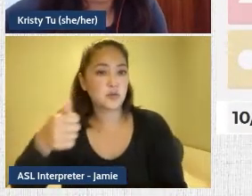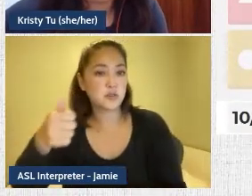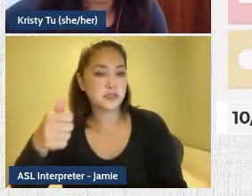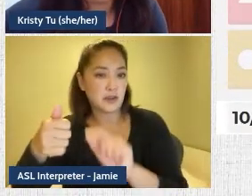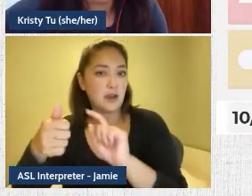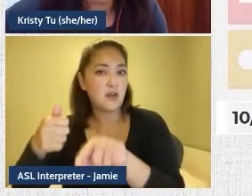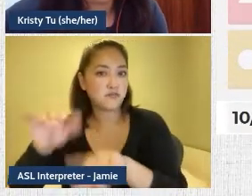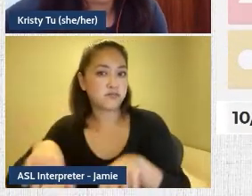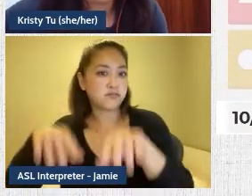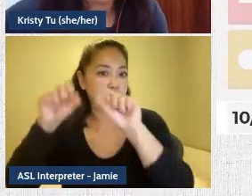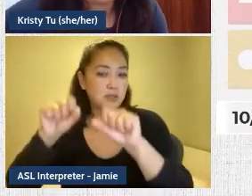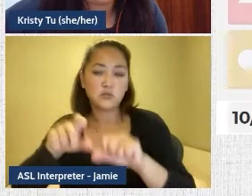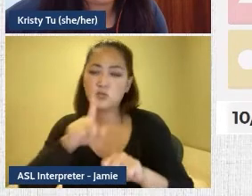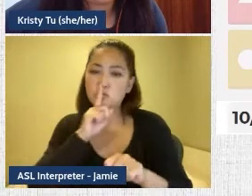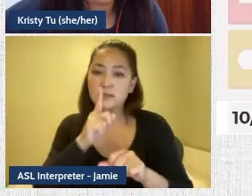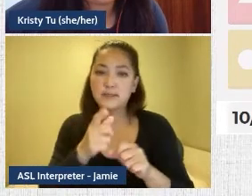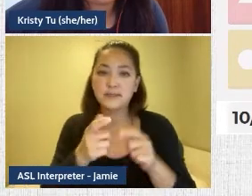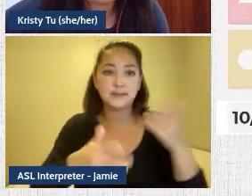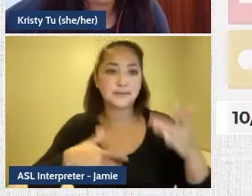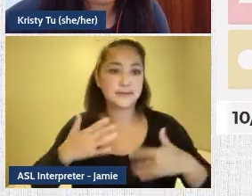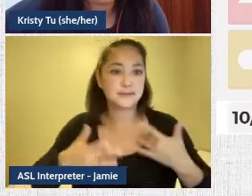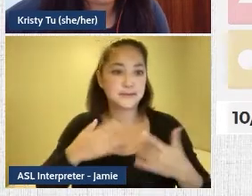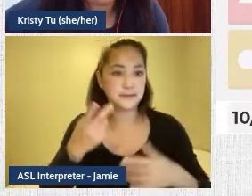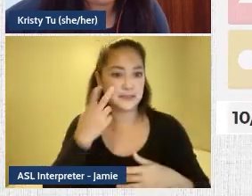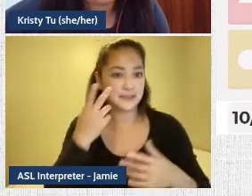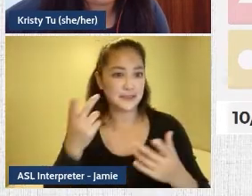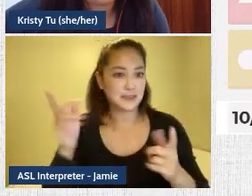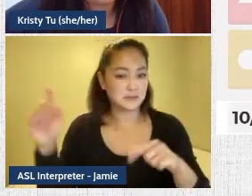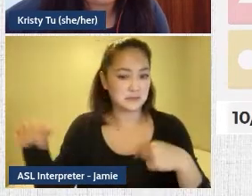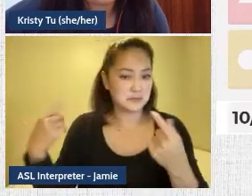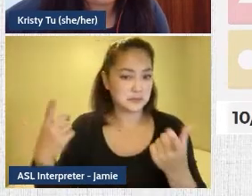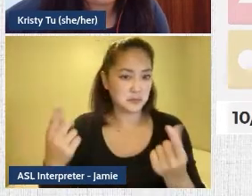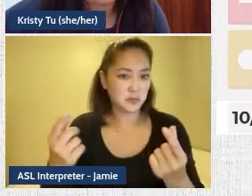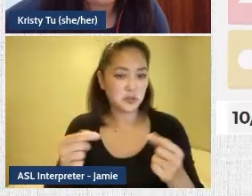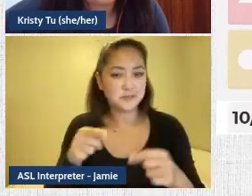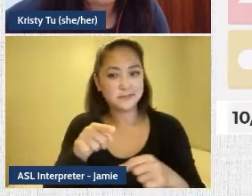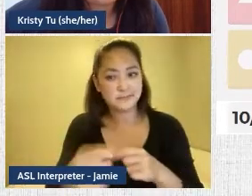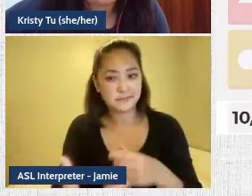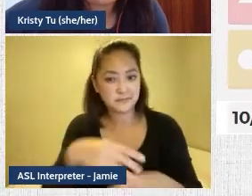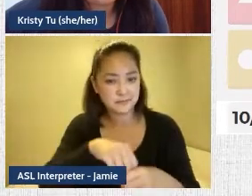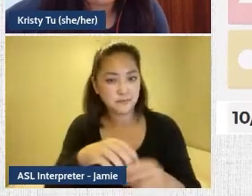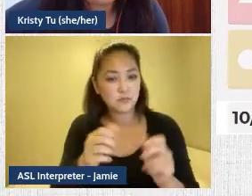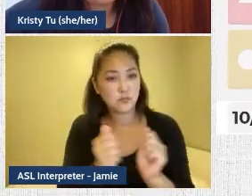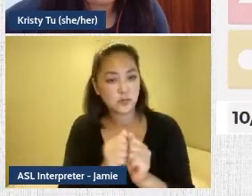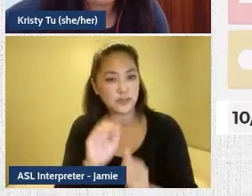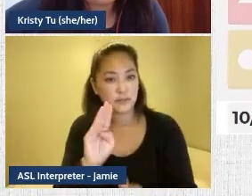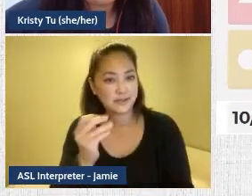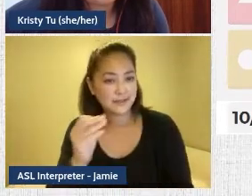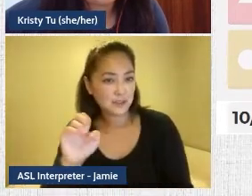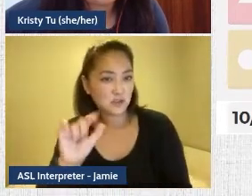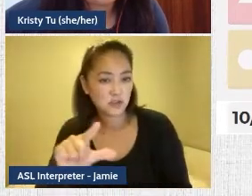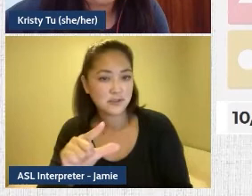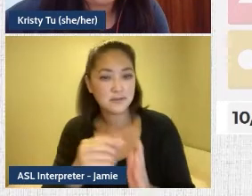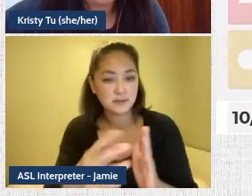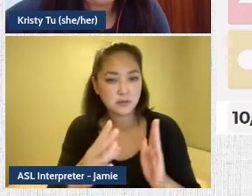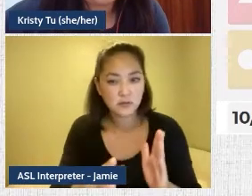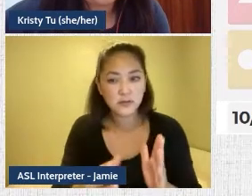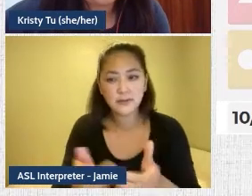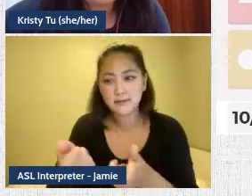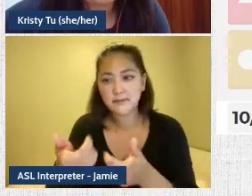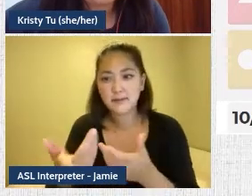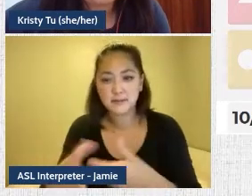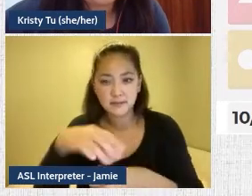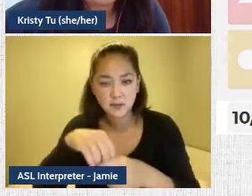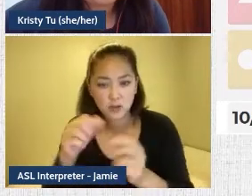to see what she's done over the past year, from engaging with undergraduate students through graduate work, research, and our